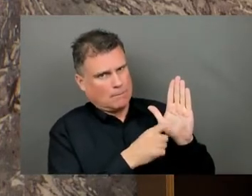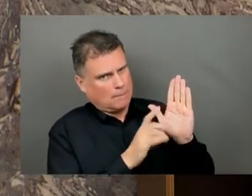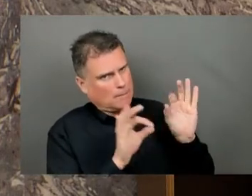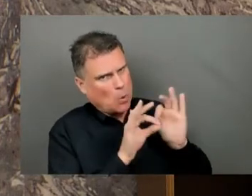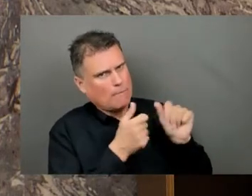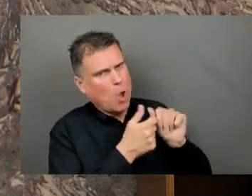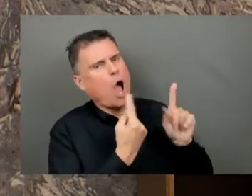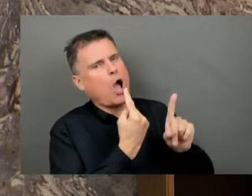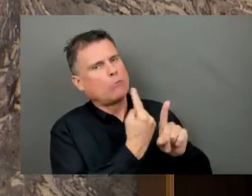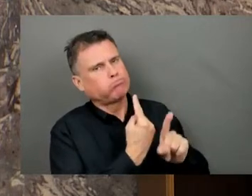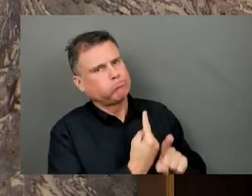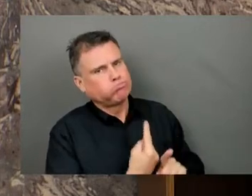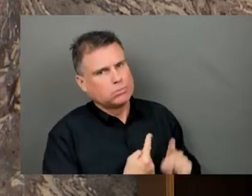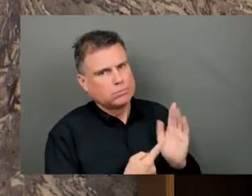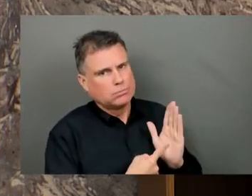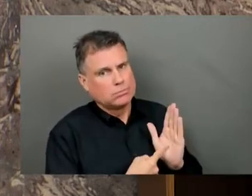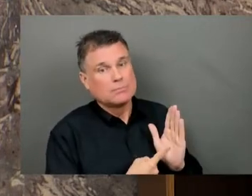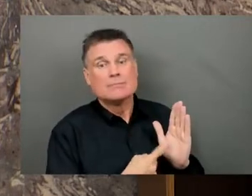this matter.